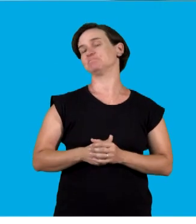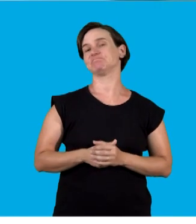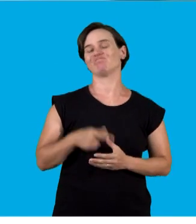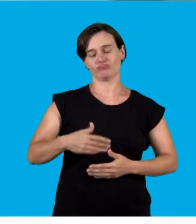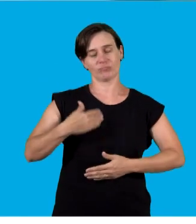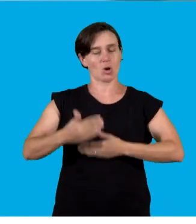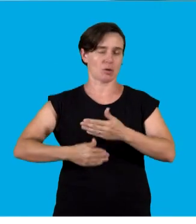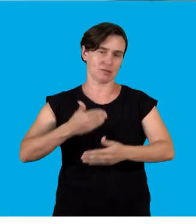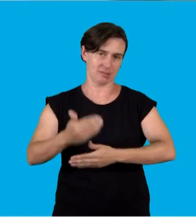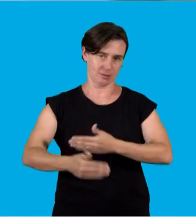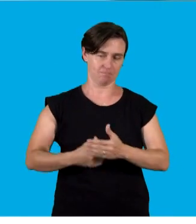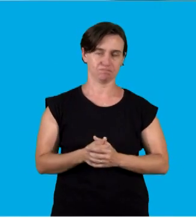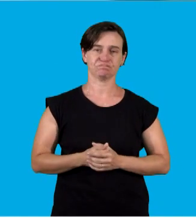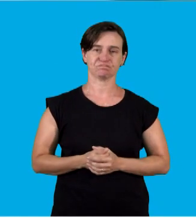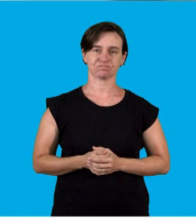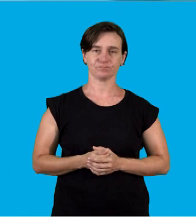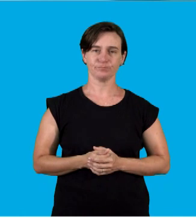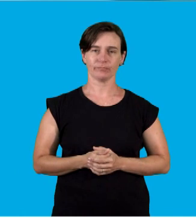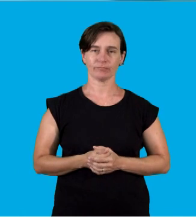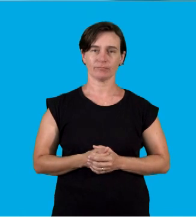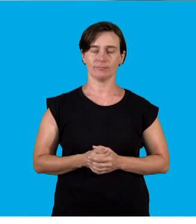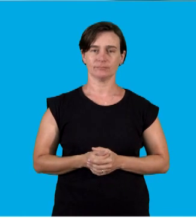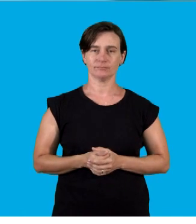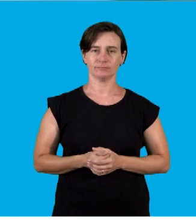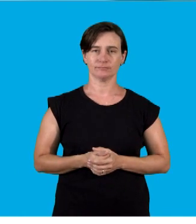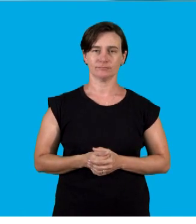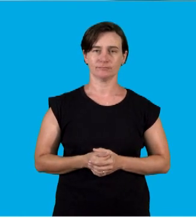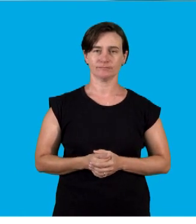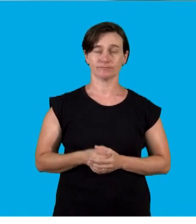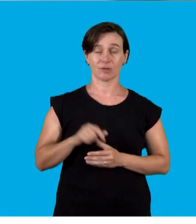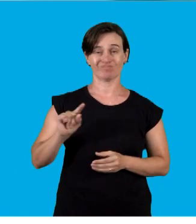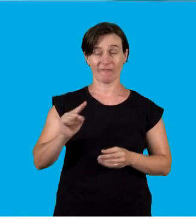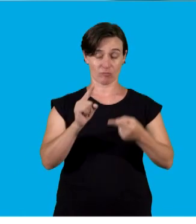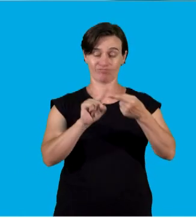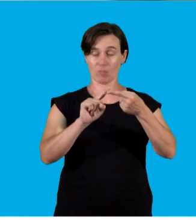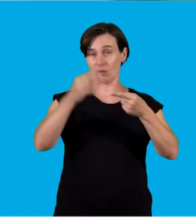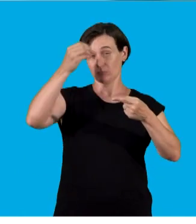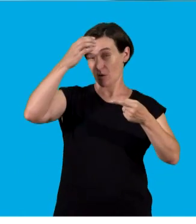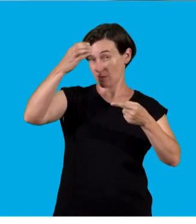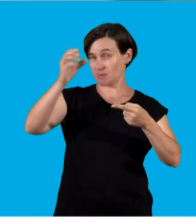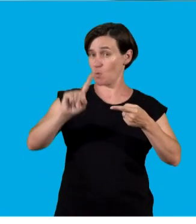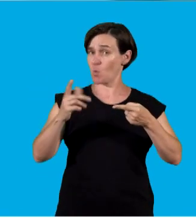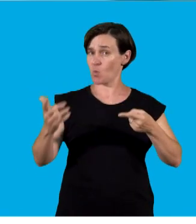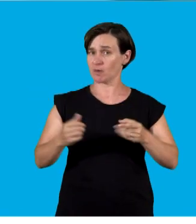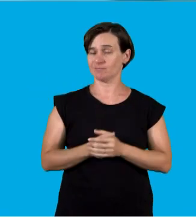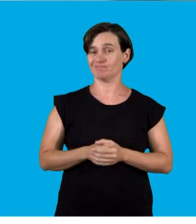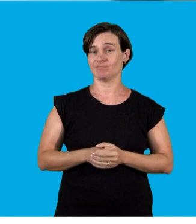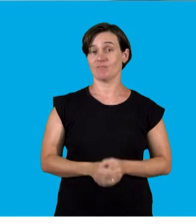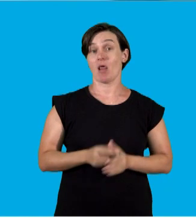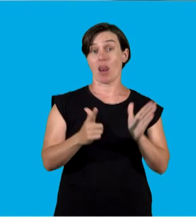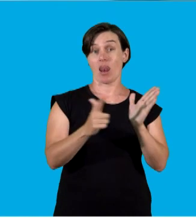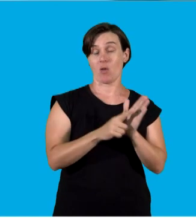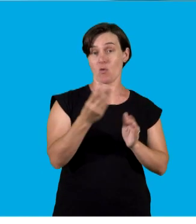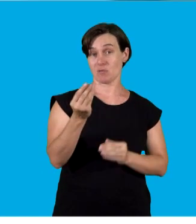Welcome back from the ad break, and let's continue with our lesson. So now we are going to go into that first concept of our concept map, and that is